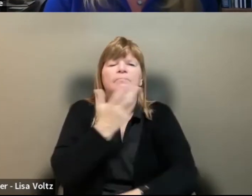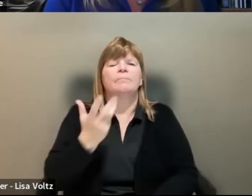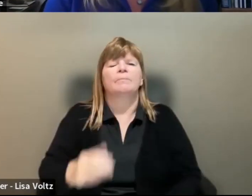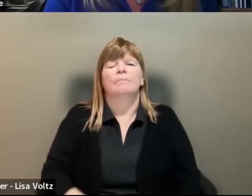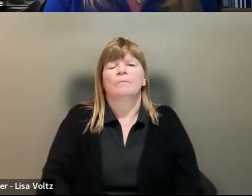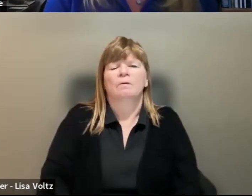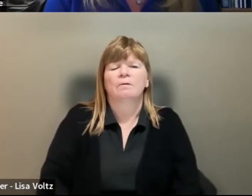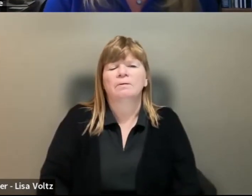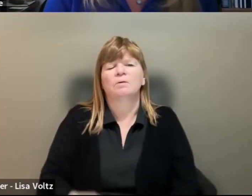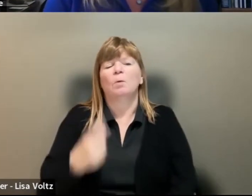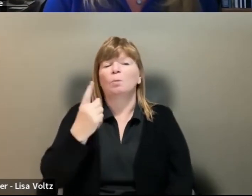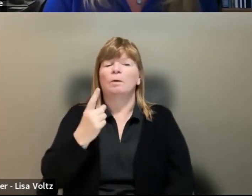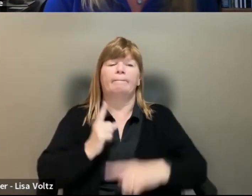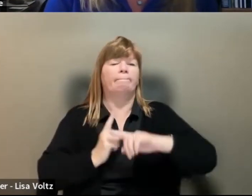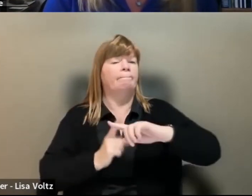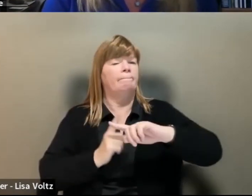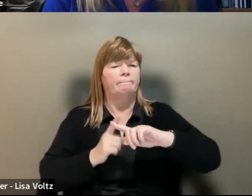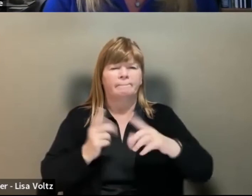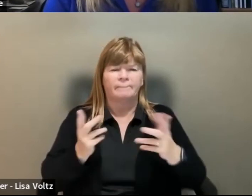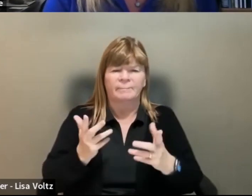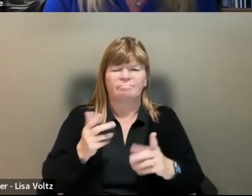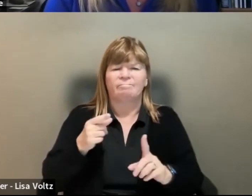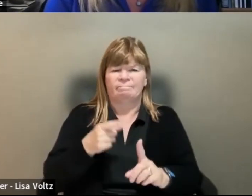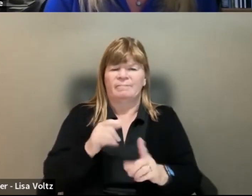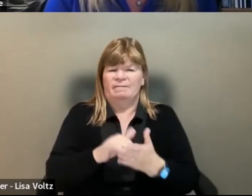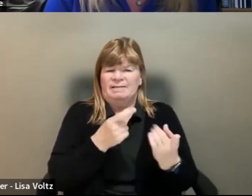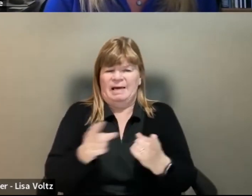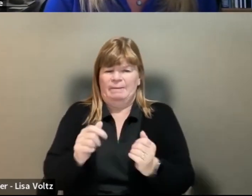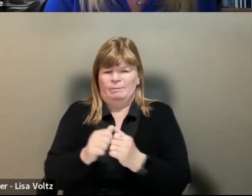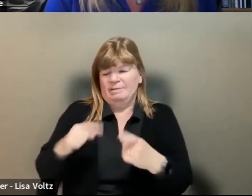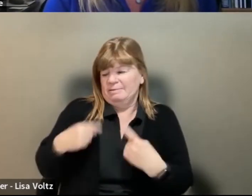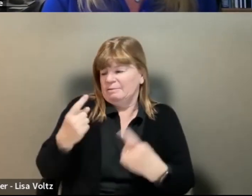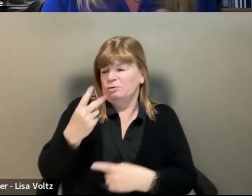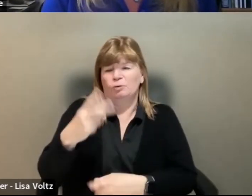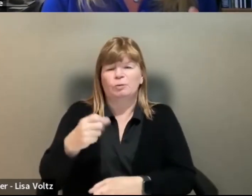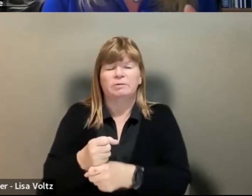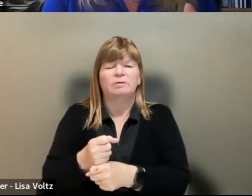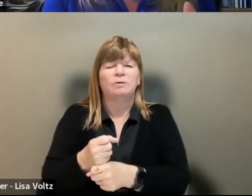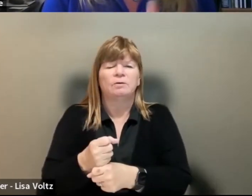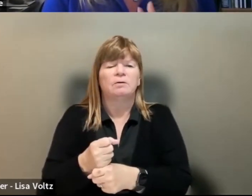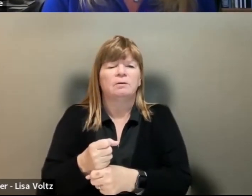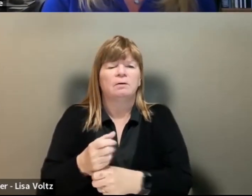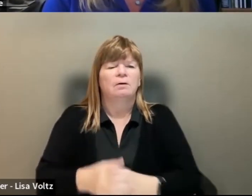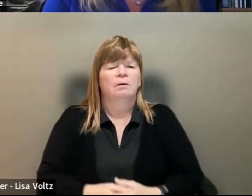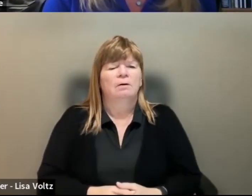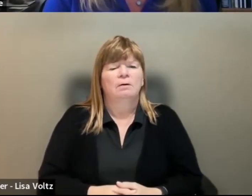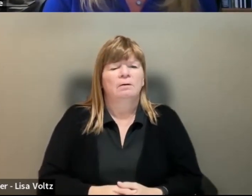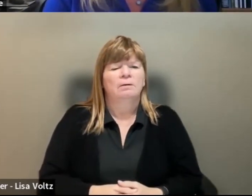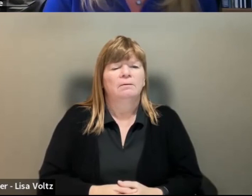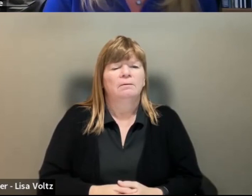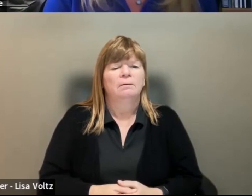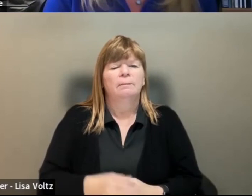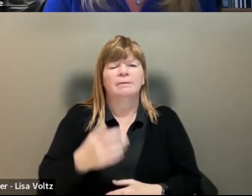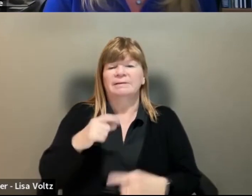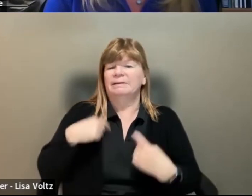of the good things that has been happening in the past 2 years is that since the beginning of